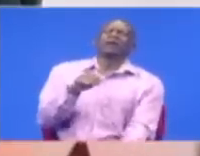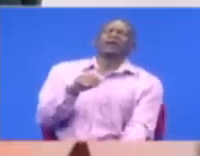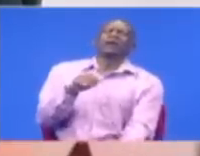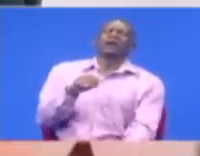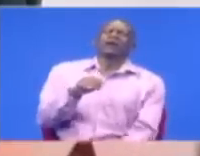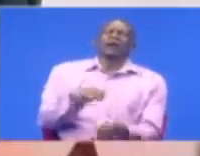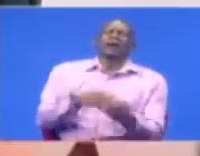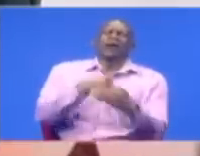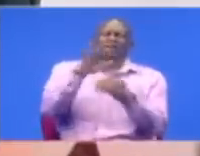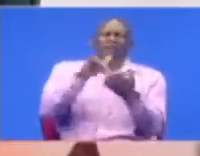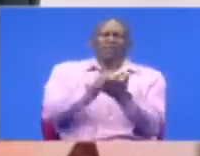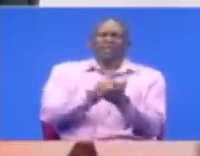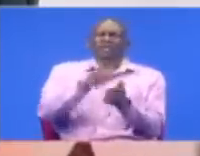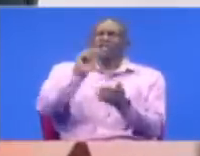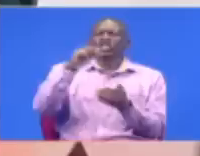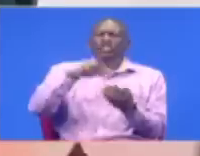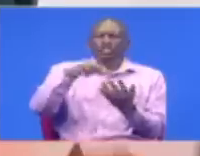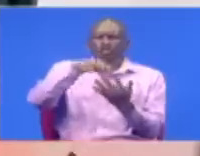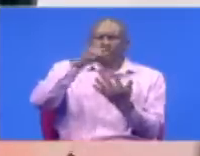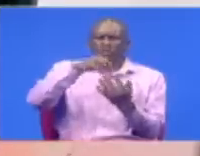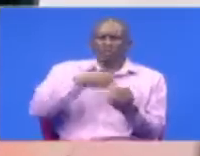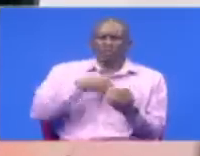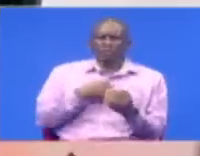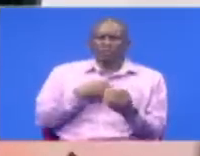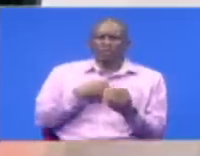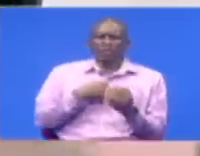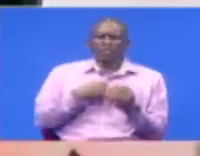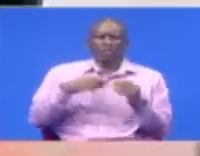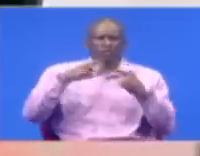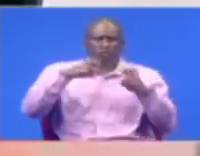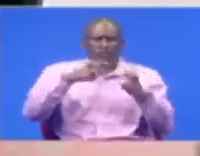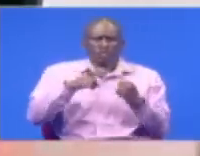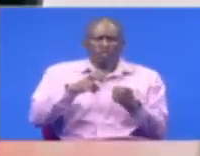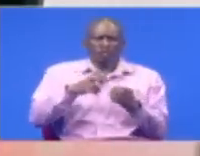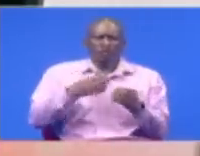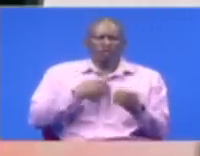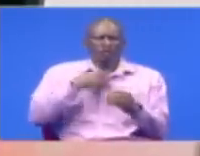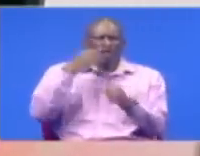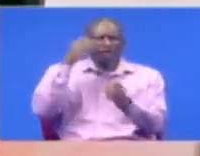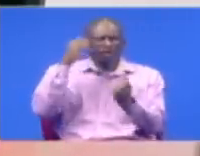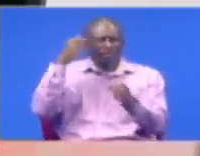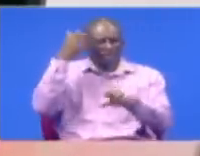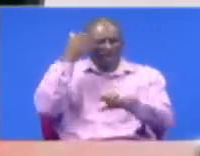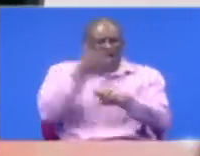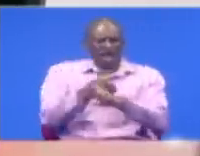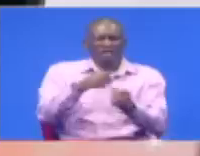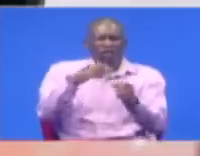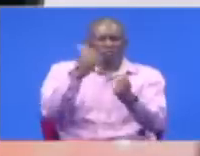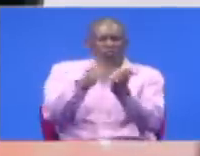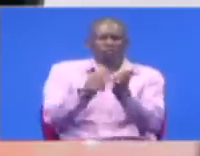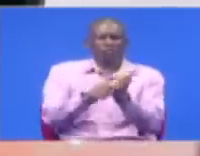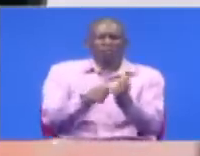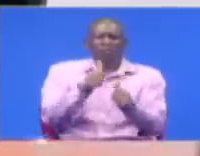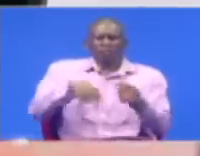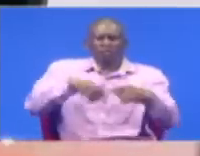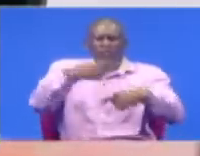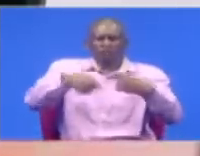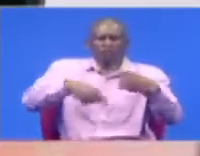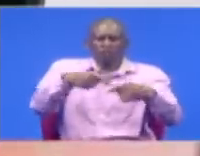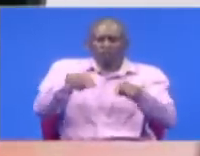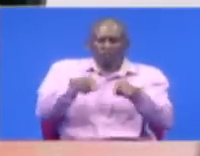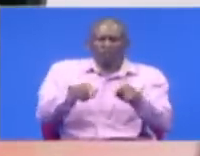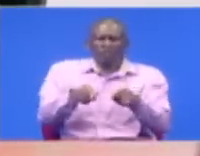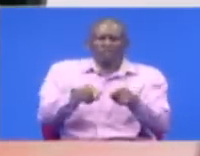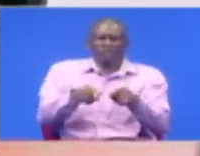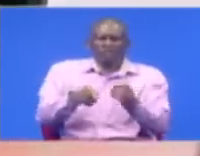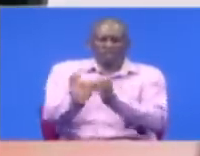me to look at a very difficult problem that has persisted in this country, or had persisted in